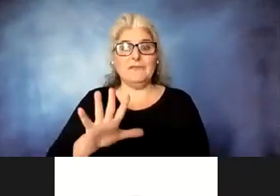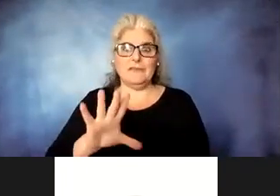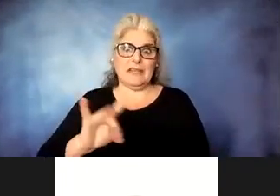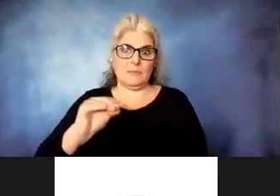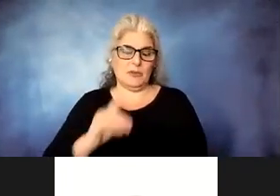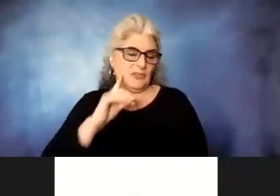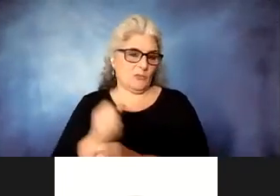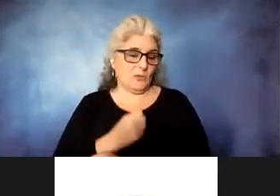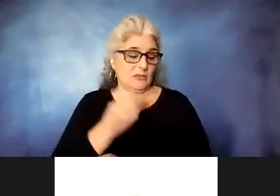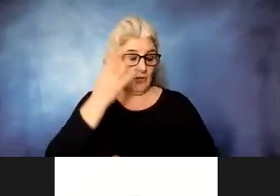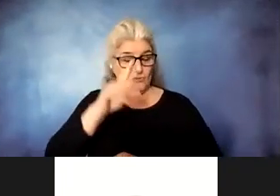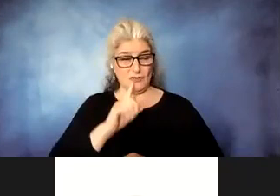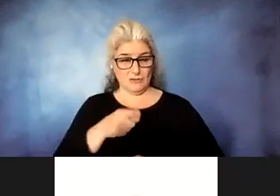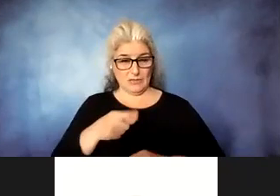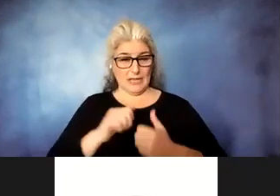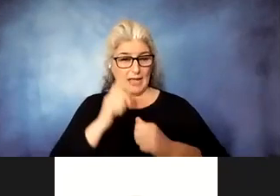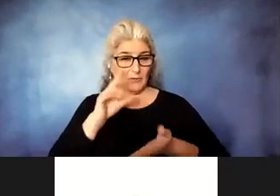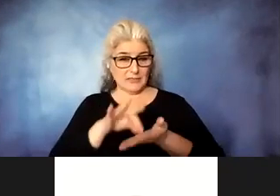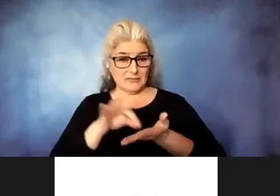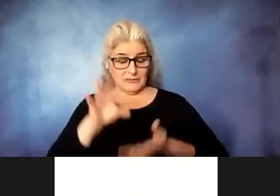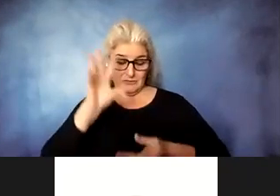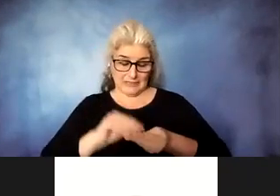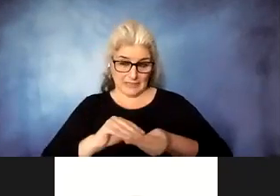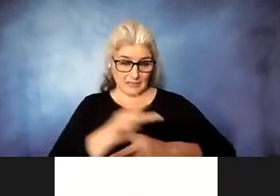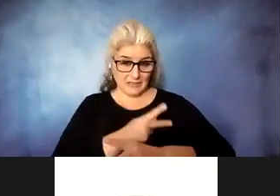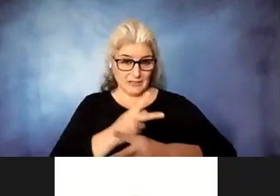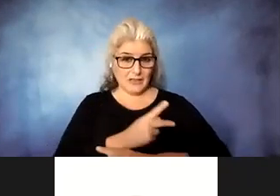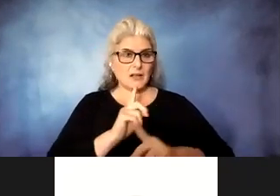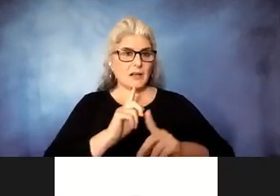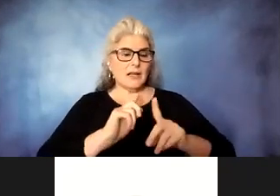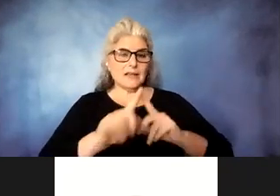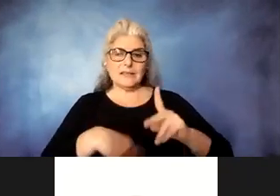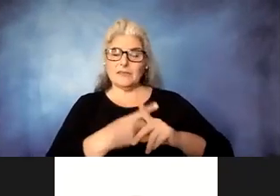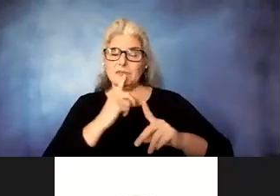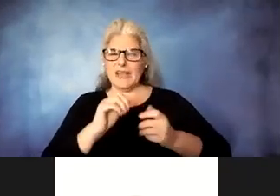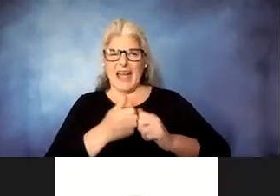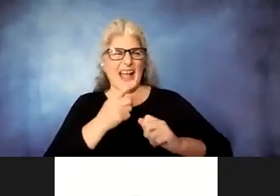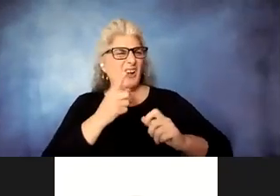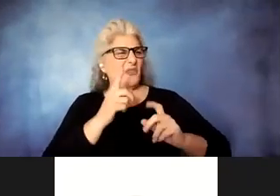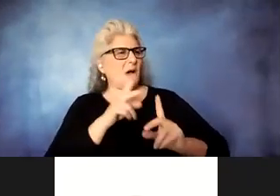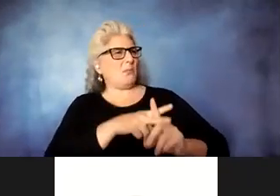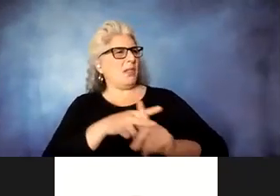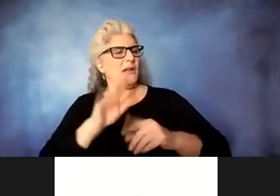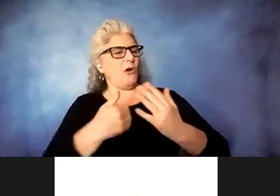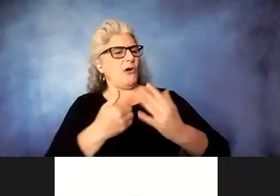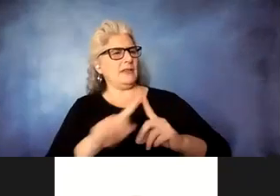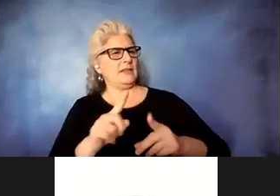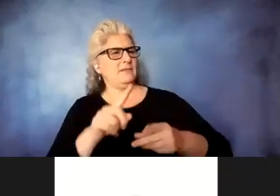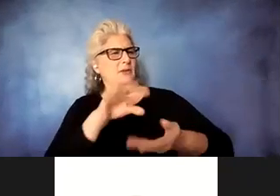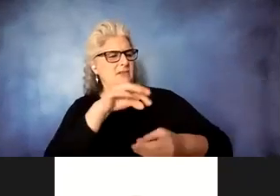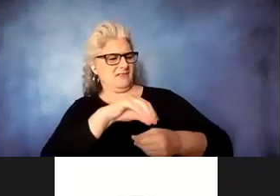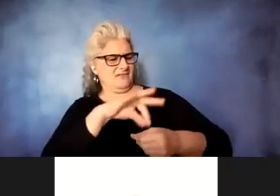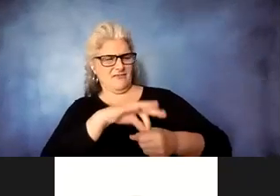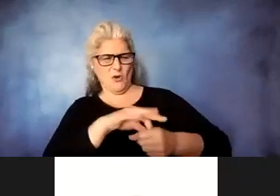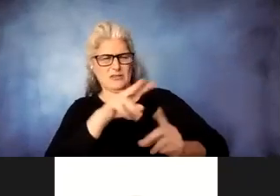the distribution to the different candidates happens on a computer, same as how election results are added